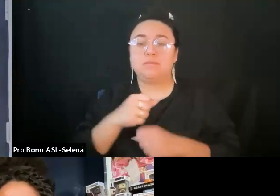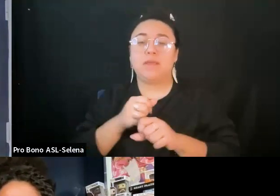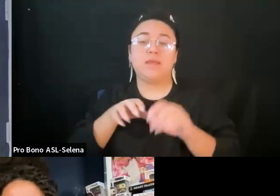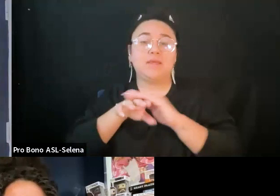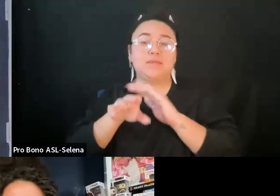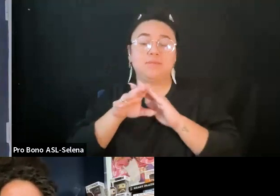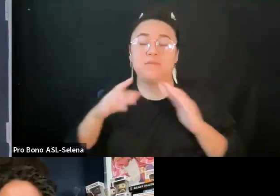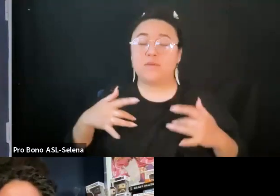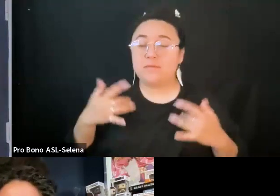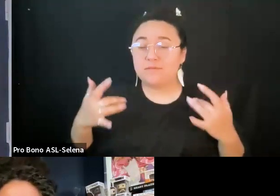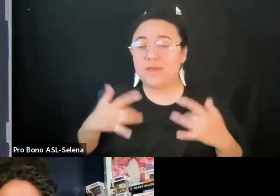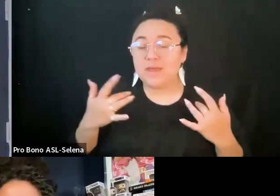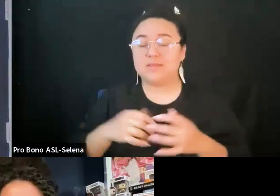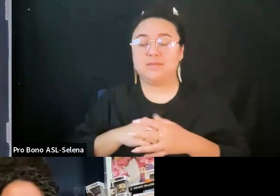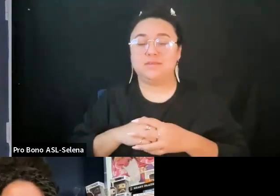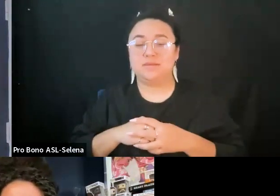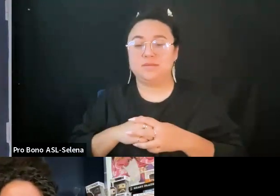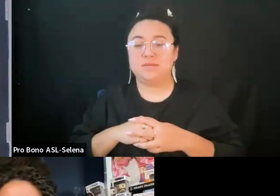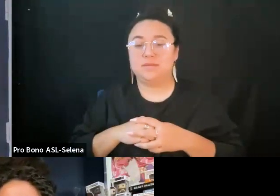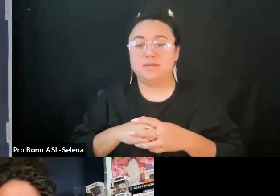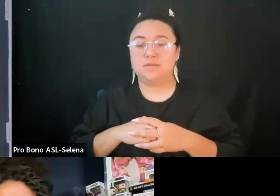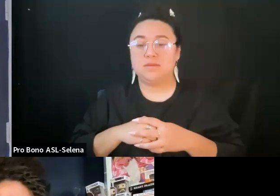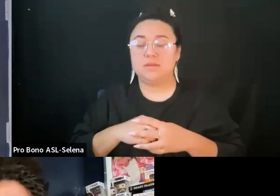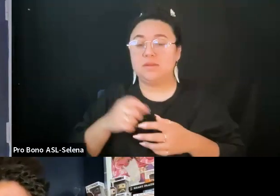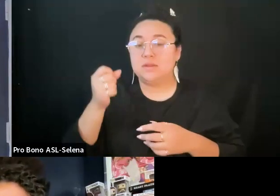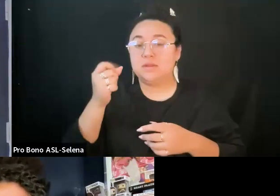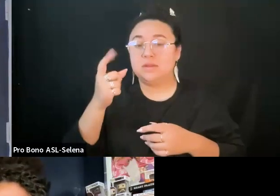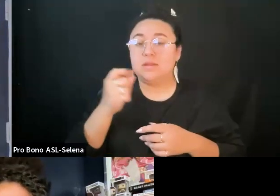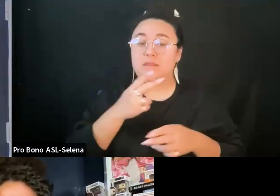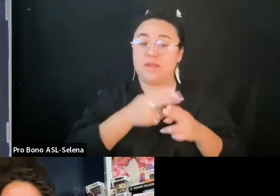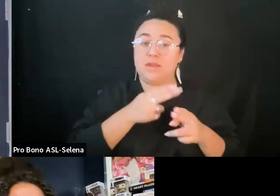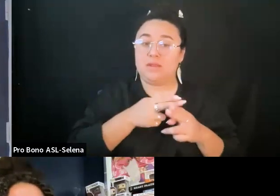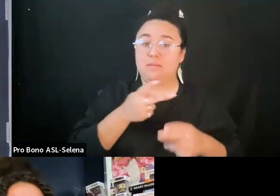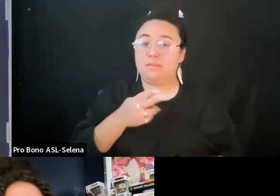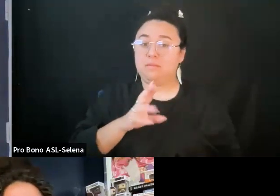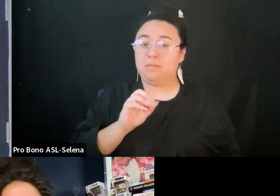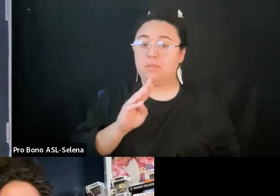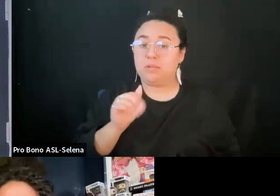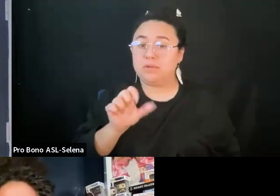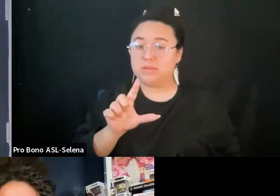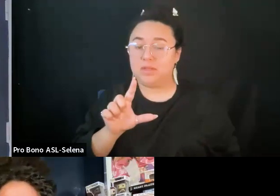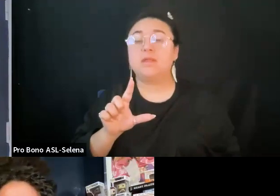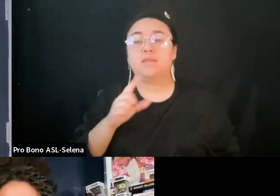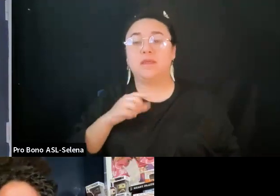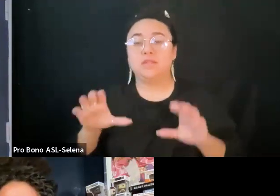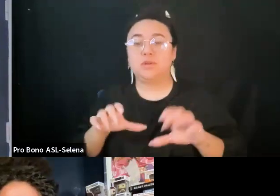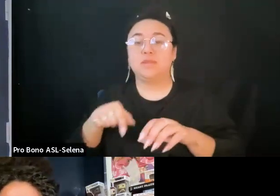at events. And although, as their name indicates, they do this